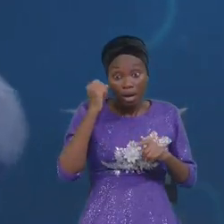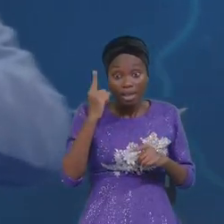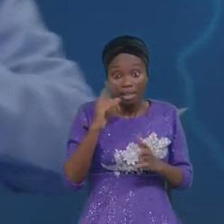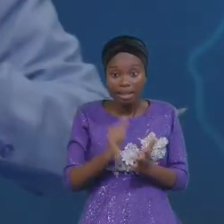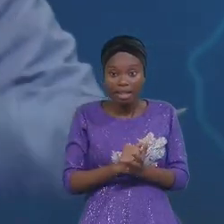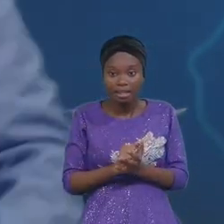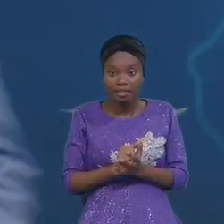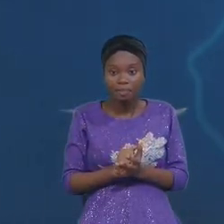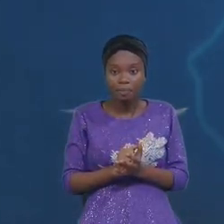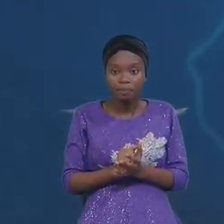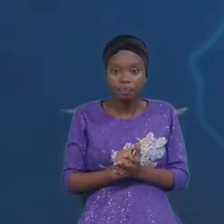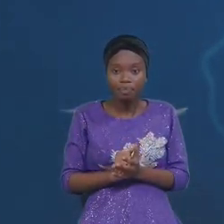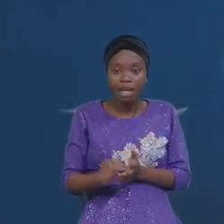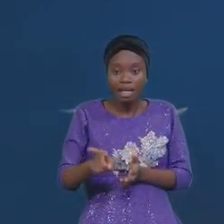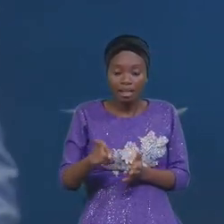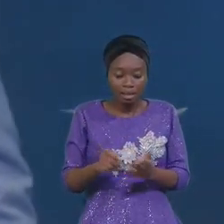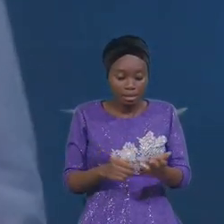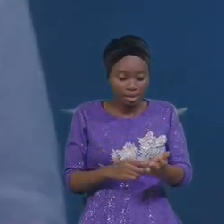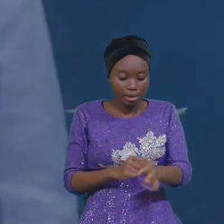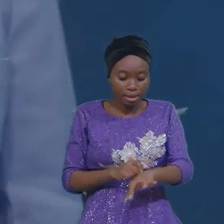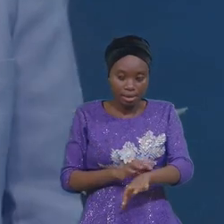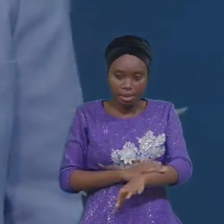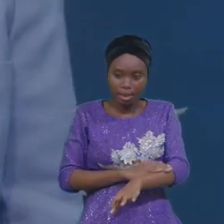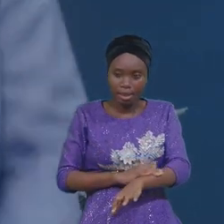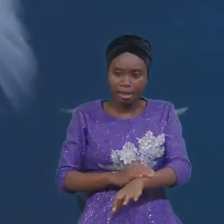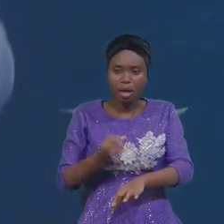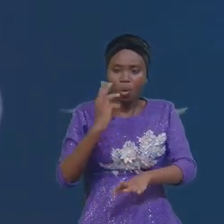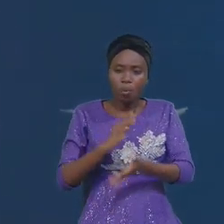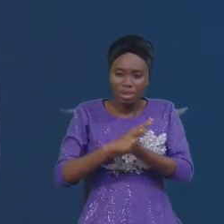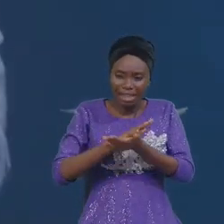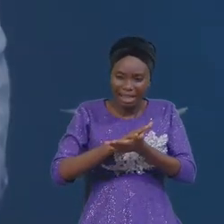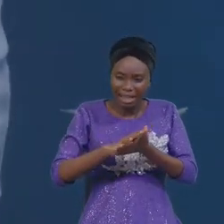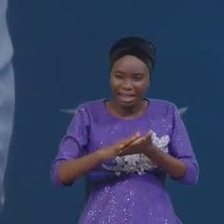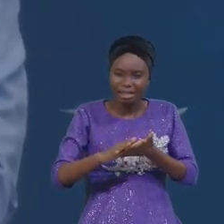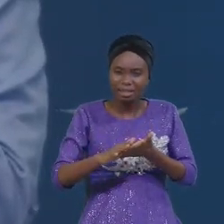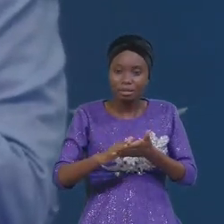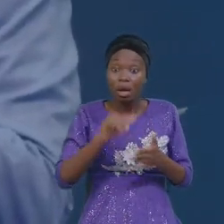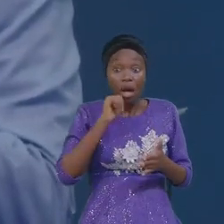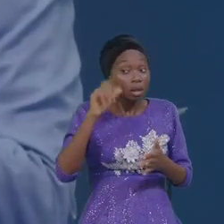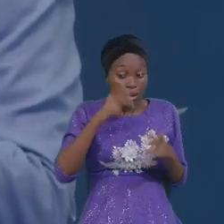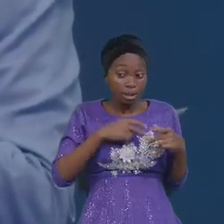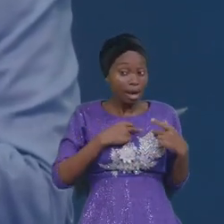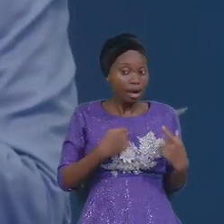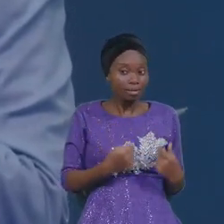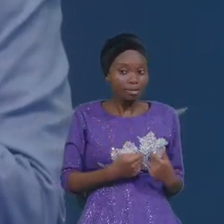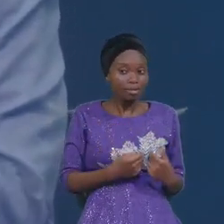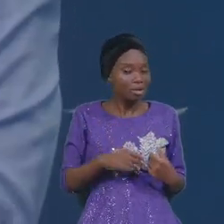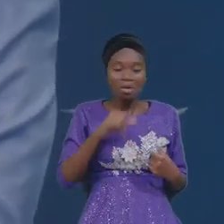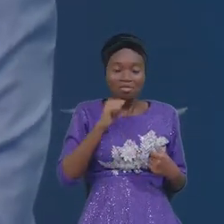his skin was cleansed. Not his heart. Not his